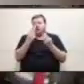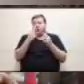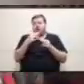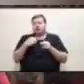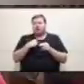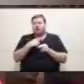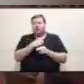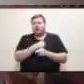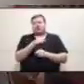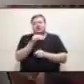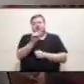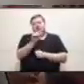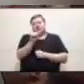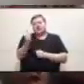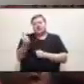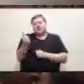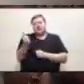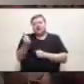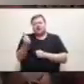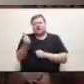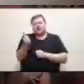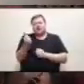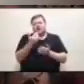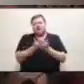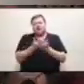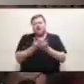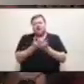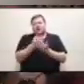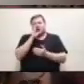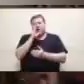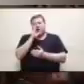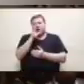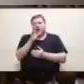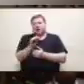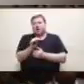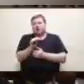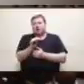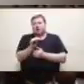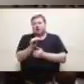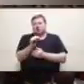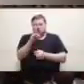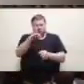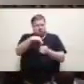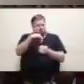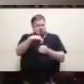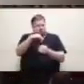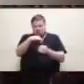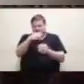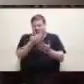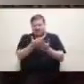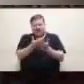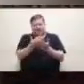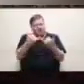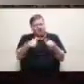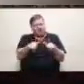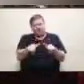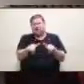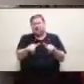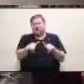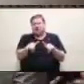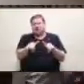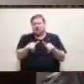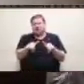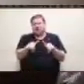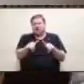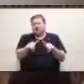take the next. Could I ask you to pick up the tea if there's still tea available? Refresh